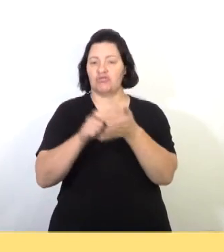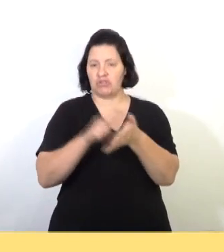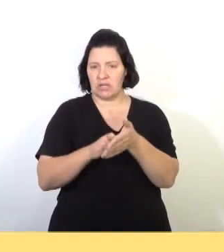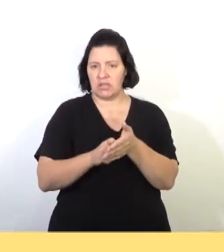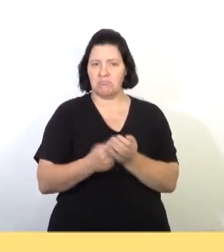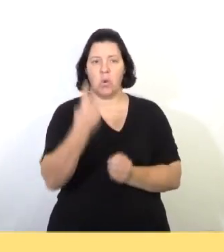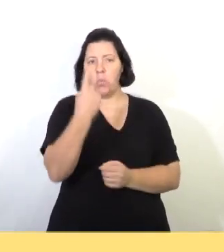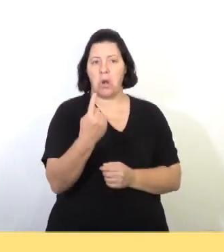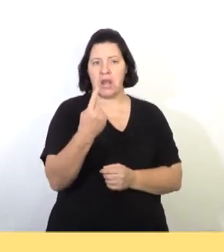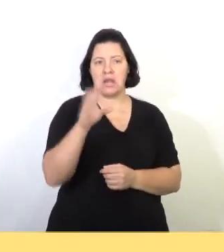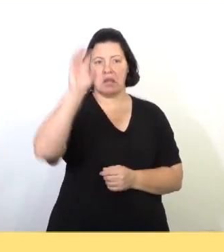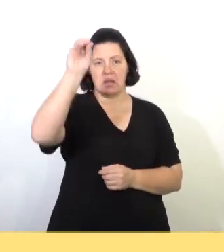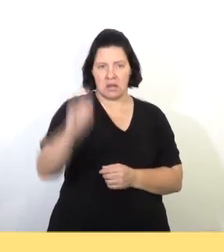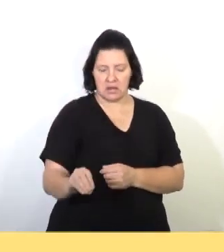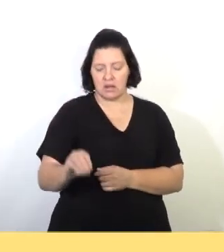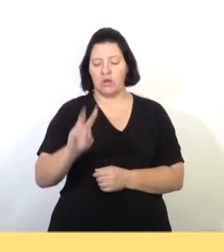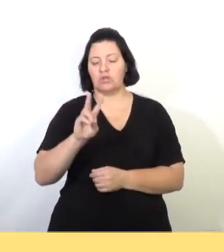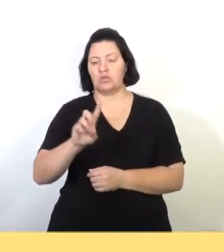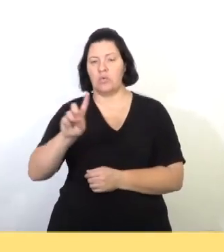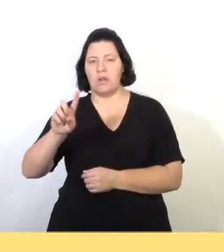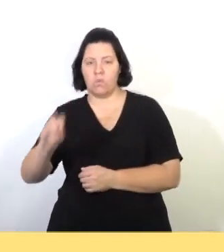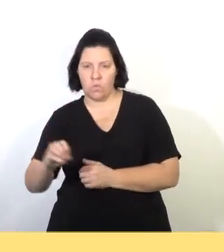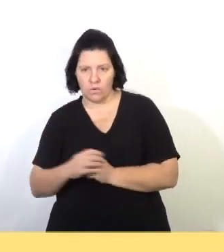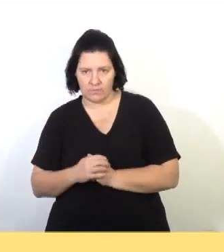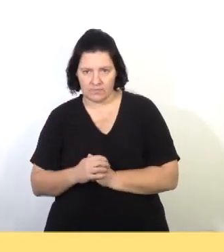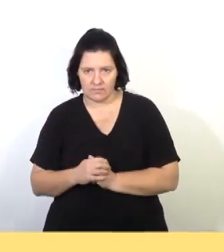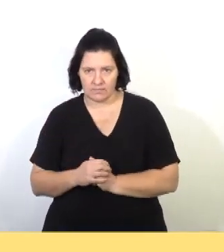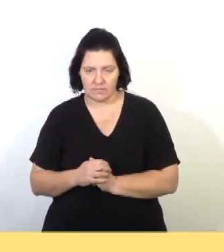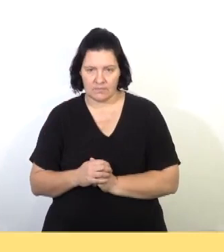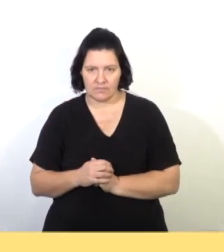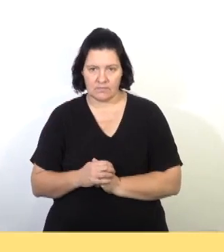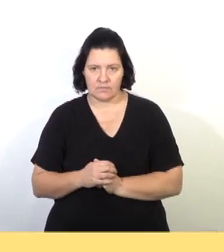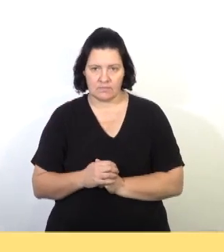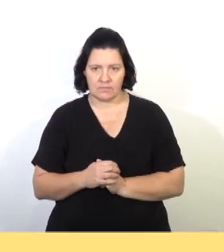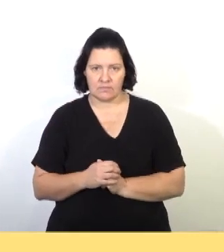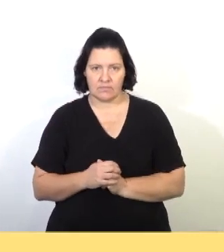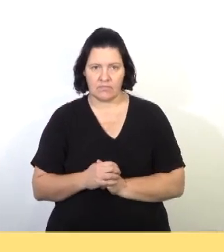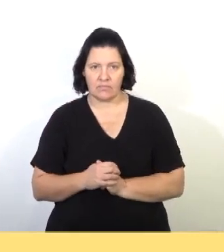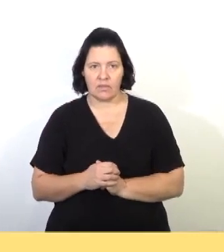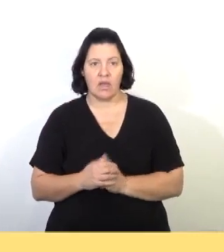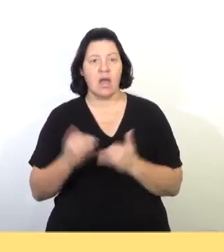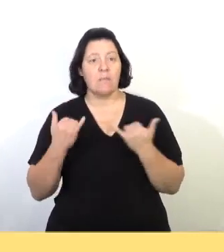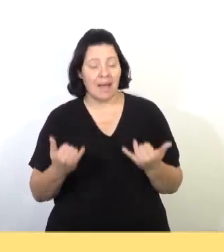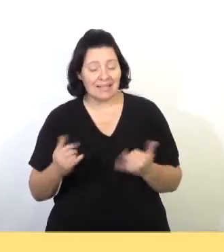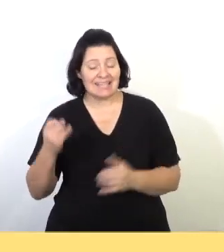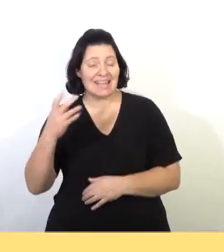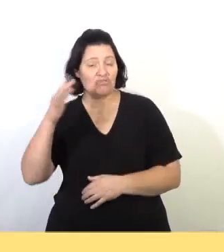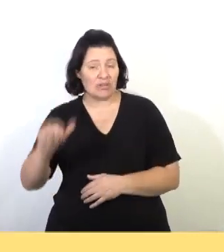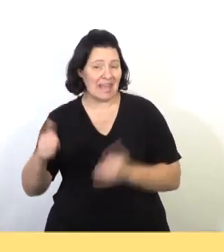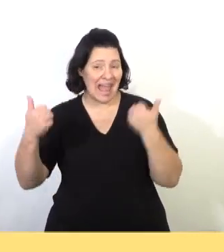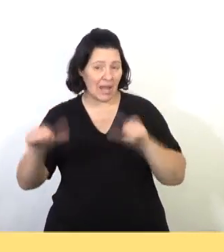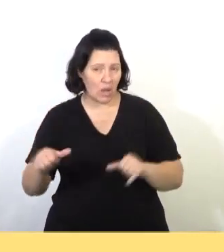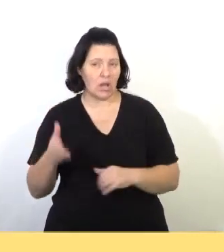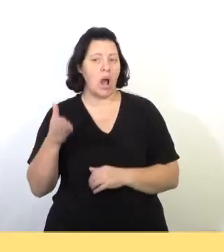we come now to the stationery. In stationery, there was only one amount, which is 210. So you have your 210. But when you come